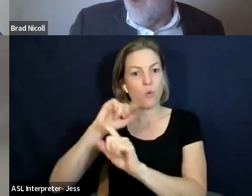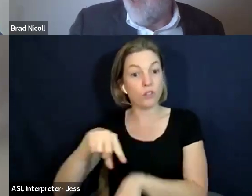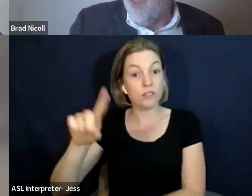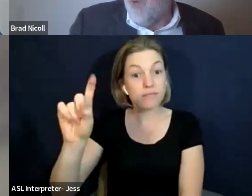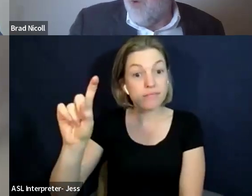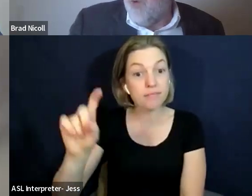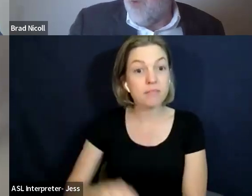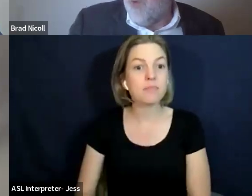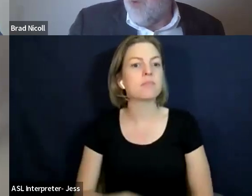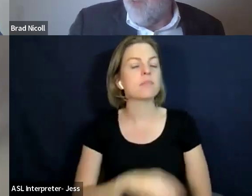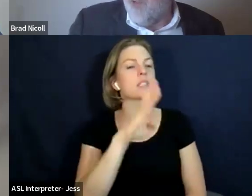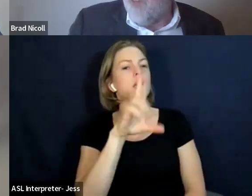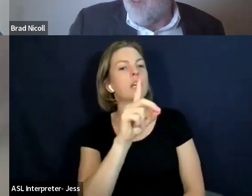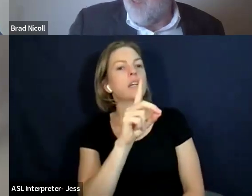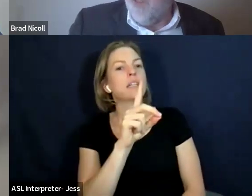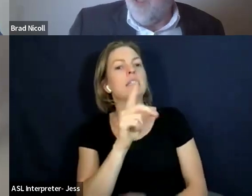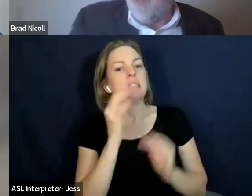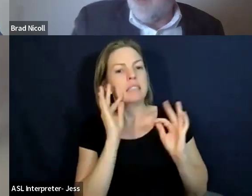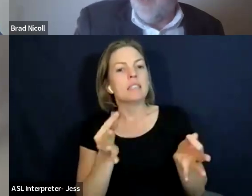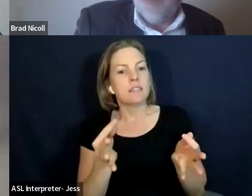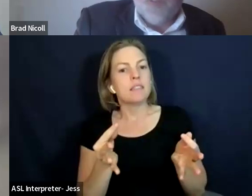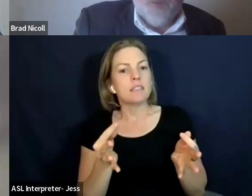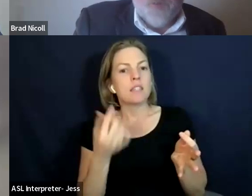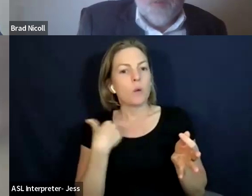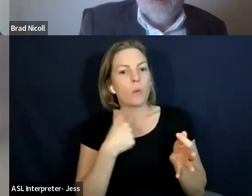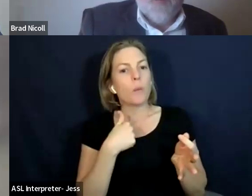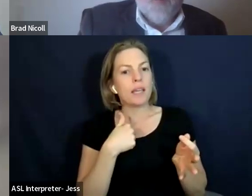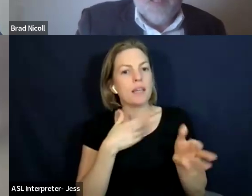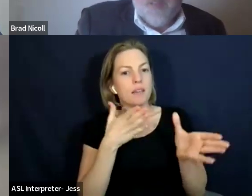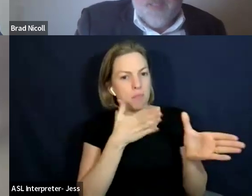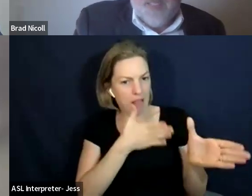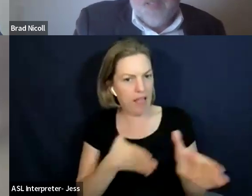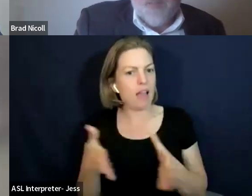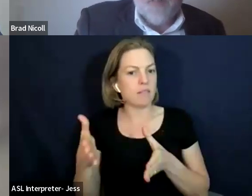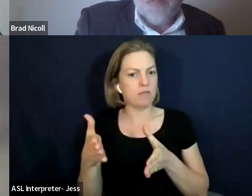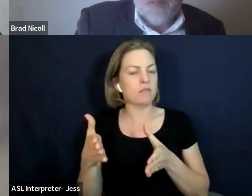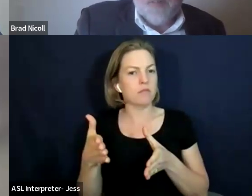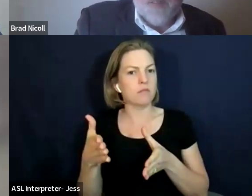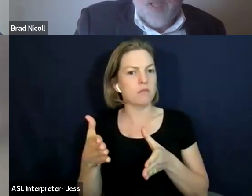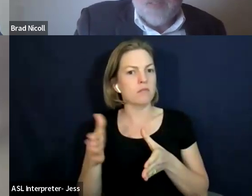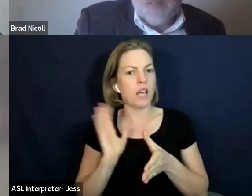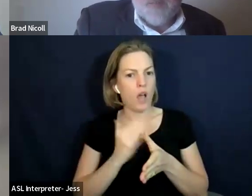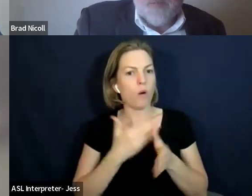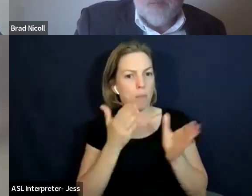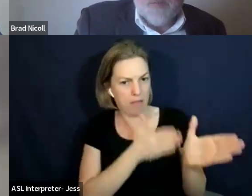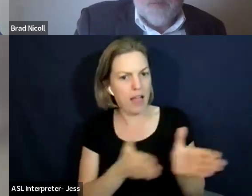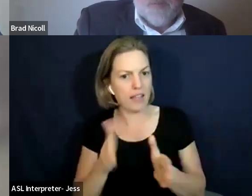I will say that we definitely intend to, based on the intent of it,